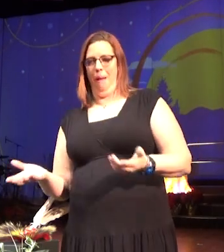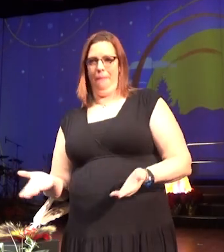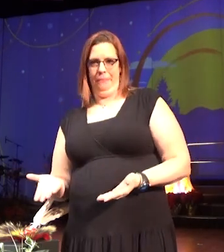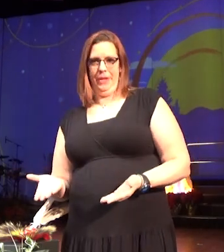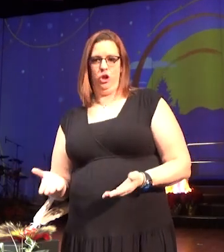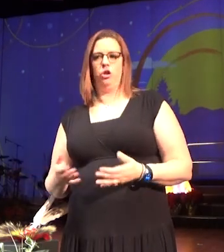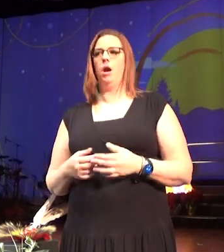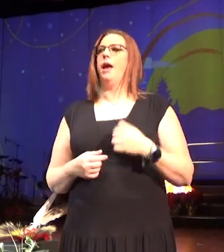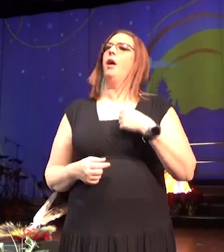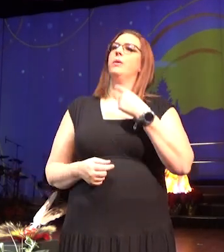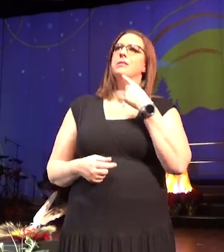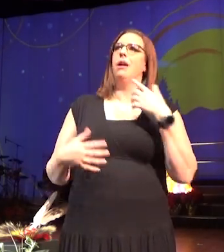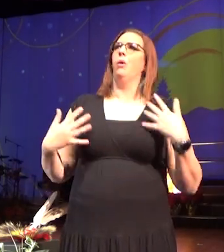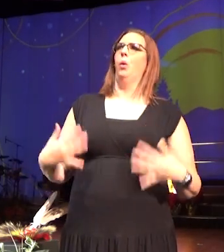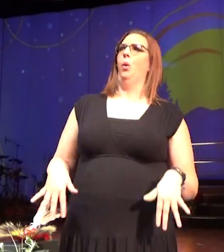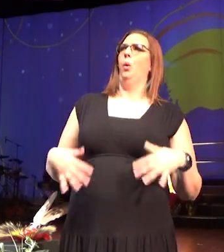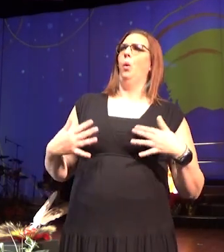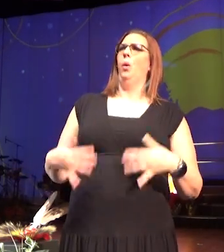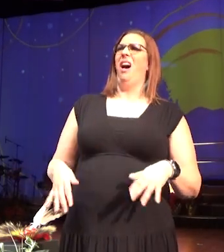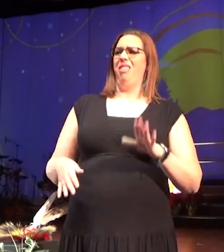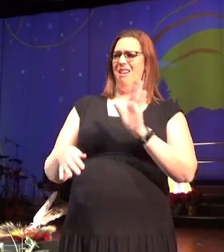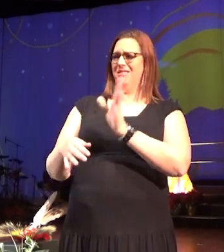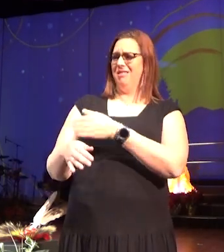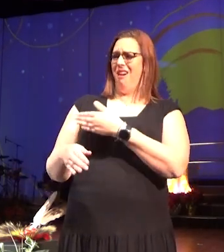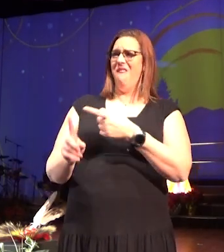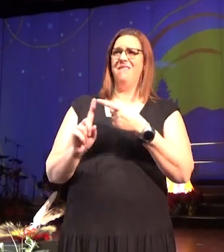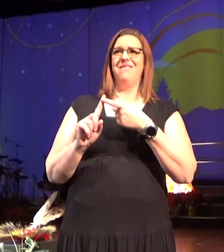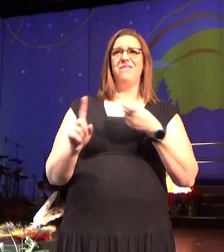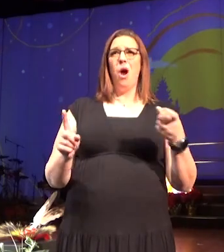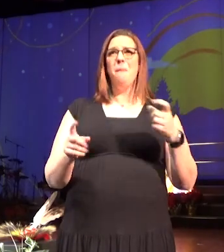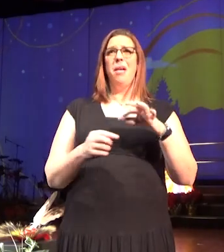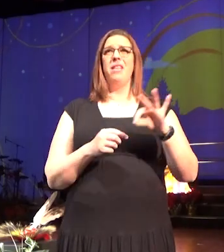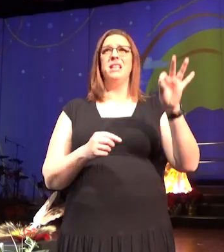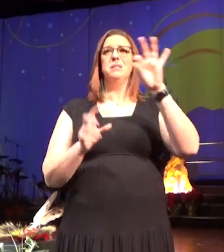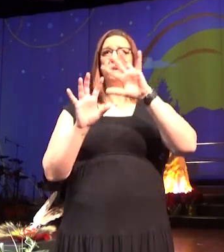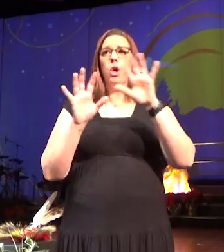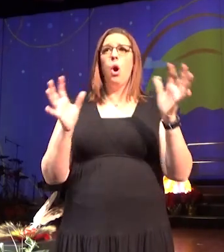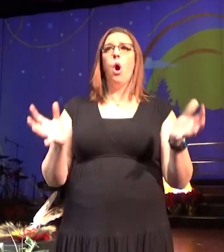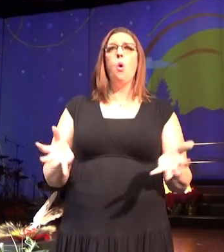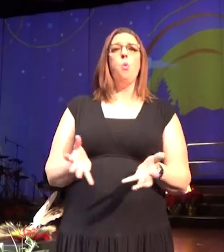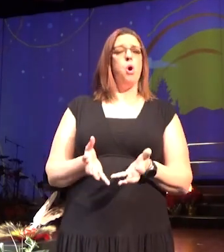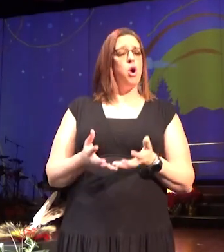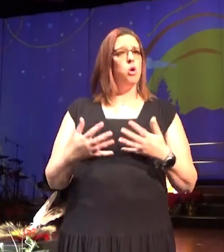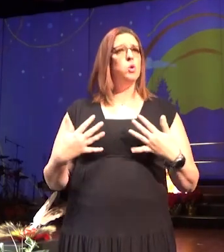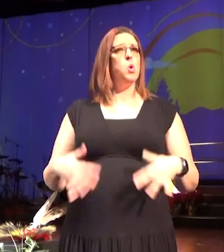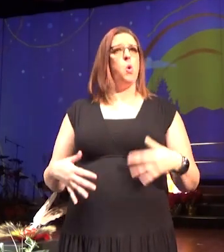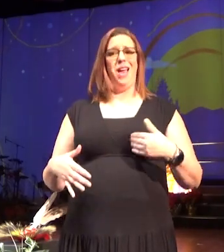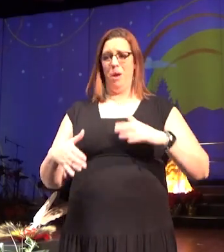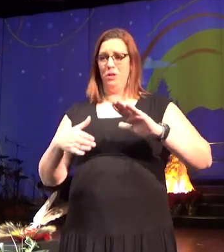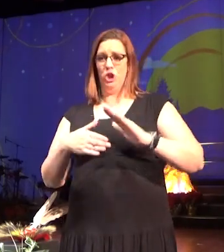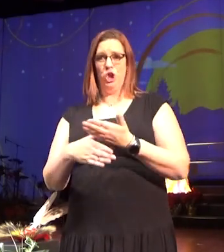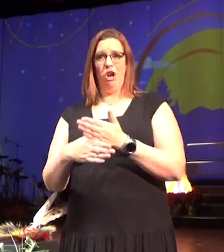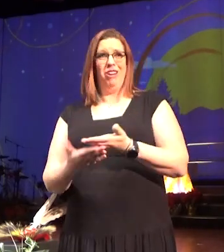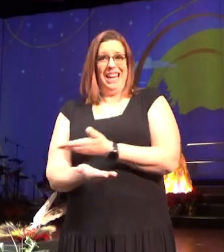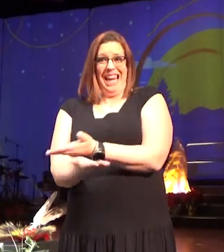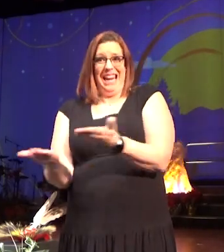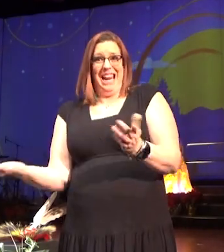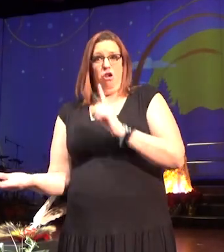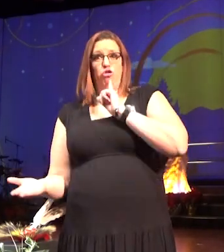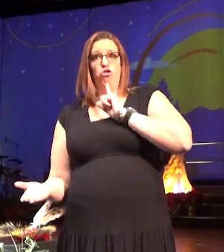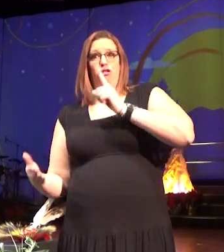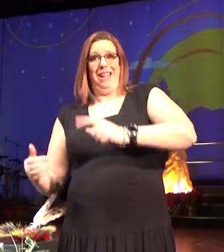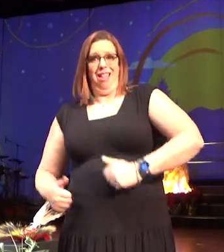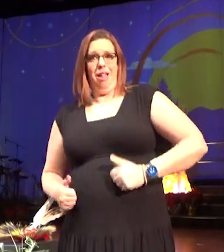And I always think, man, that song came from the spirit world. And I'm sharing it in this reality life.